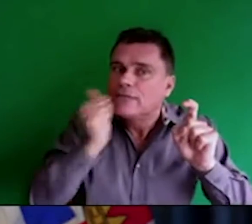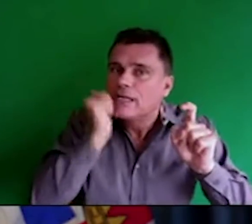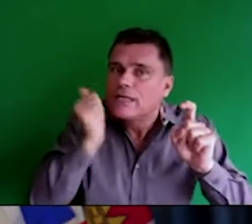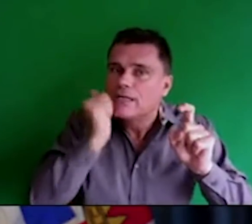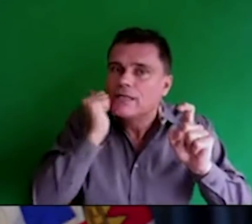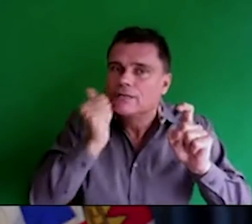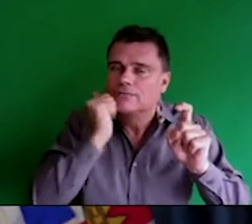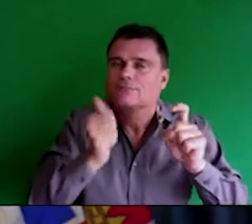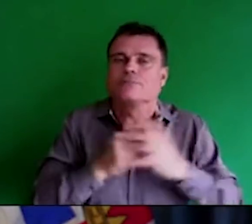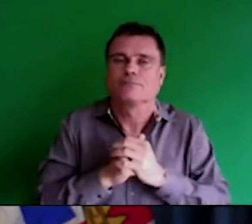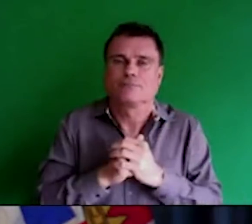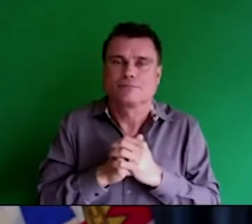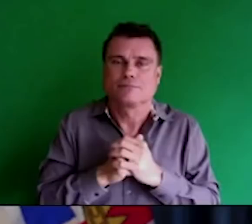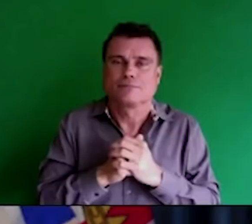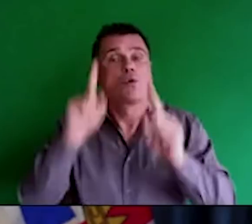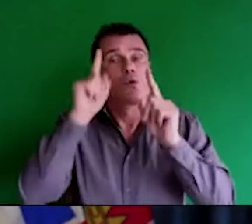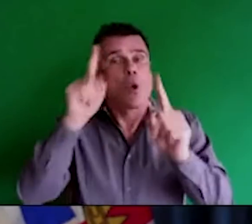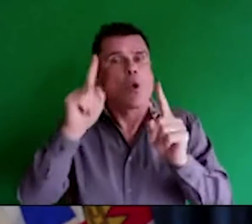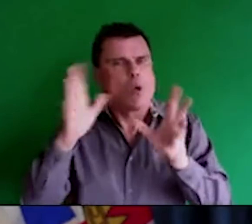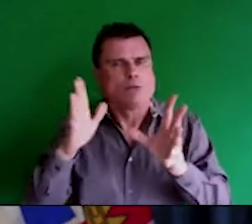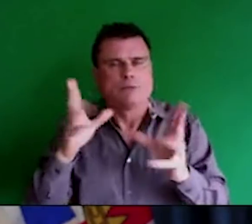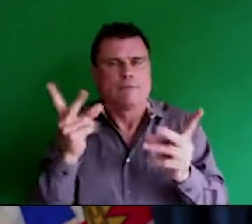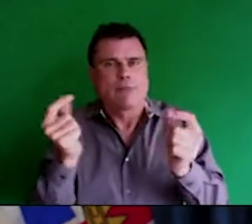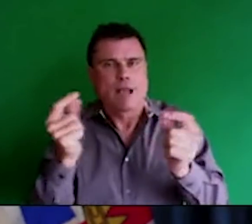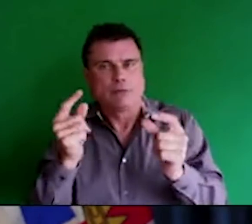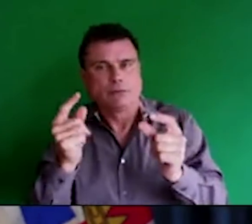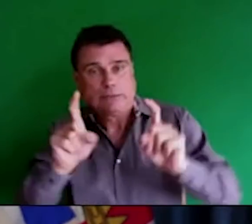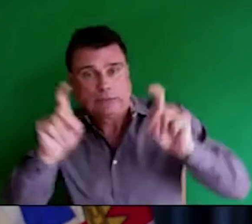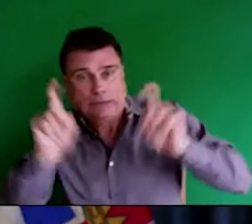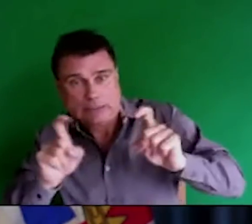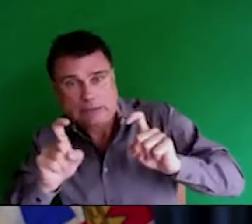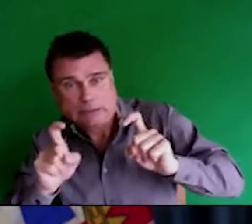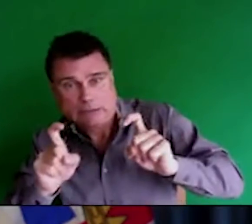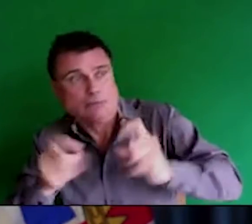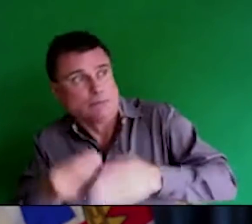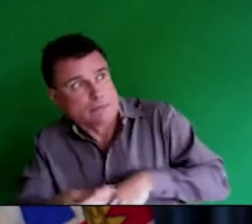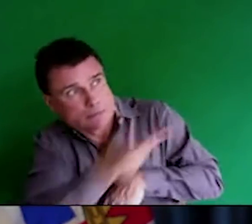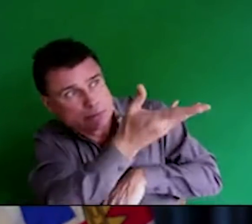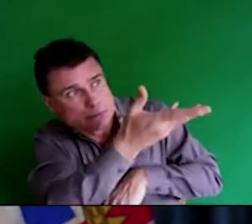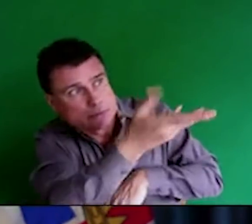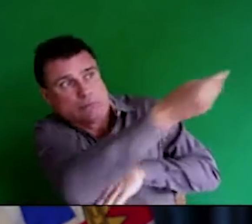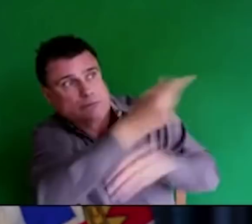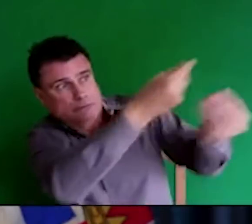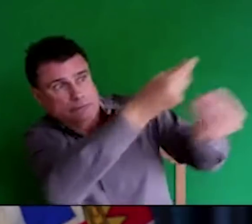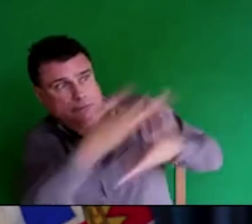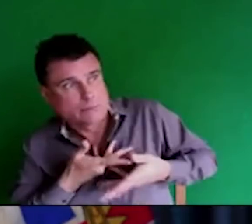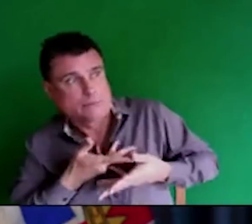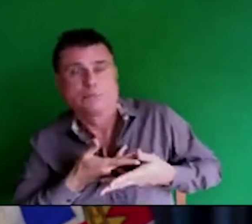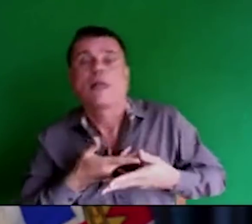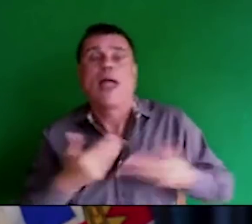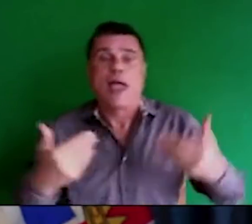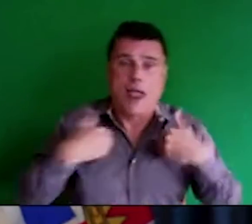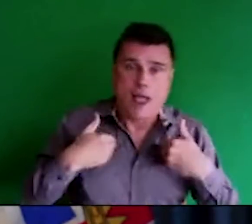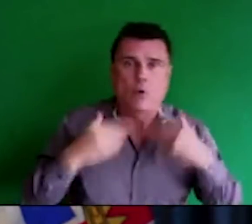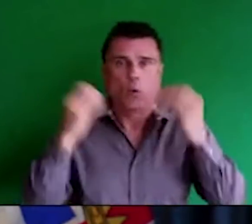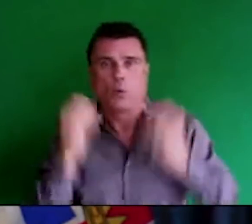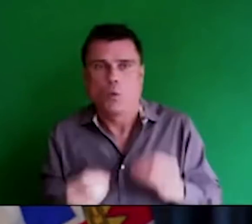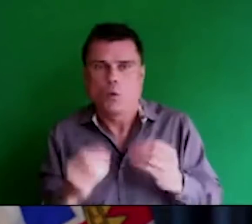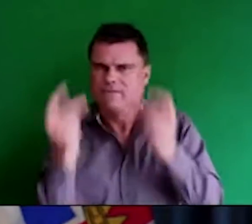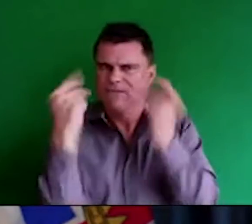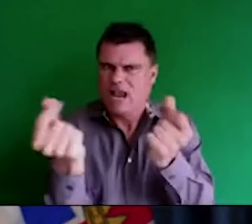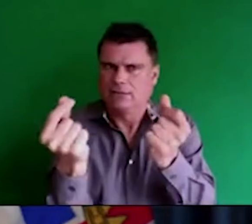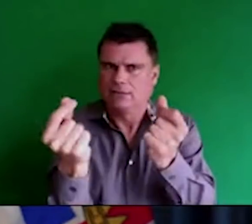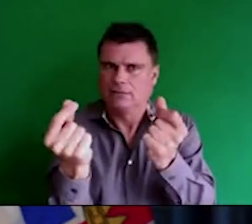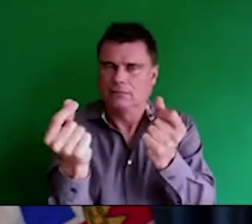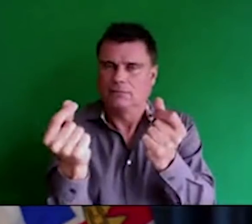back as quickly as possible and the delays are as little as they can possibly be. We're also going to be using the tools of